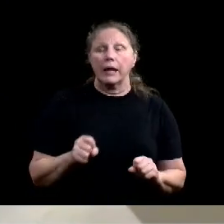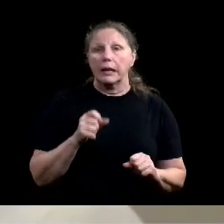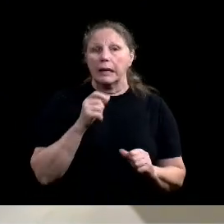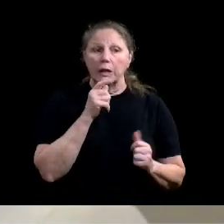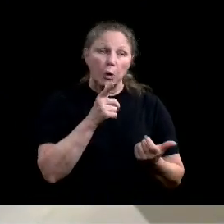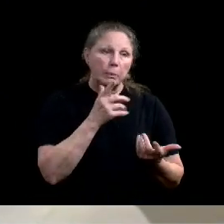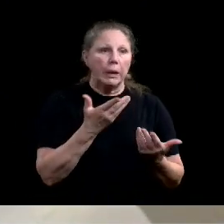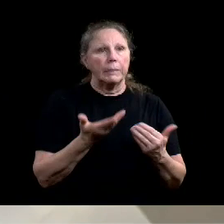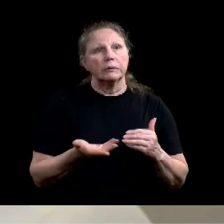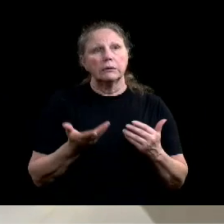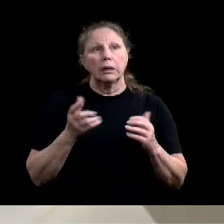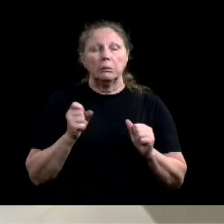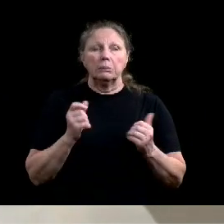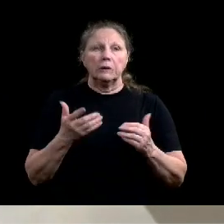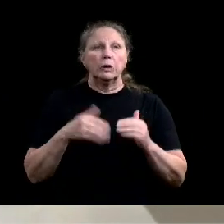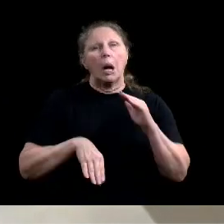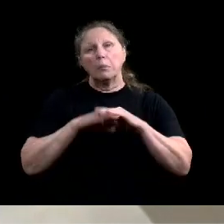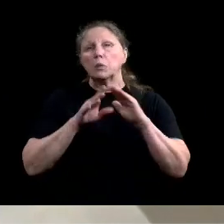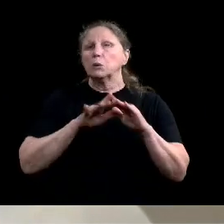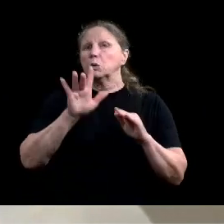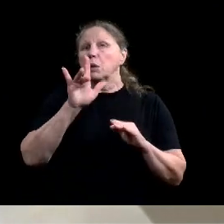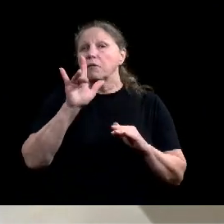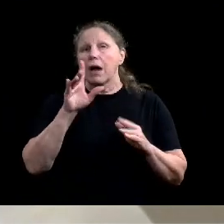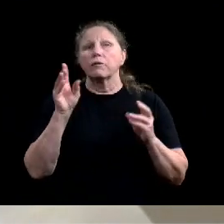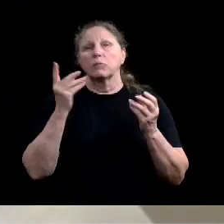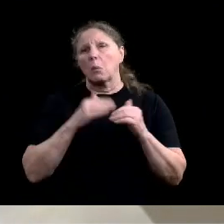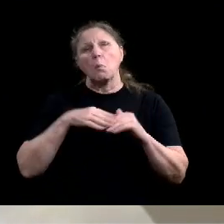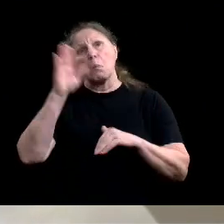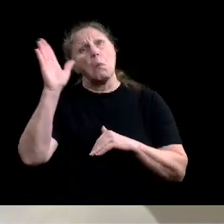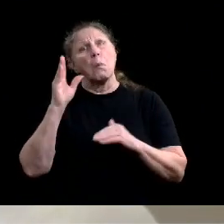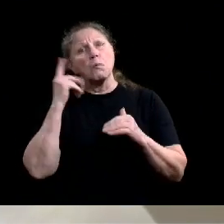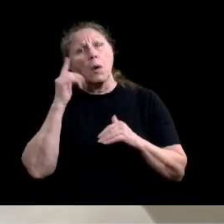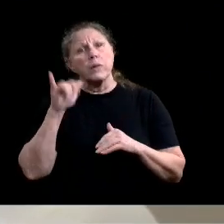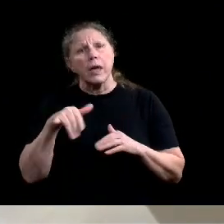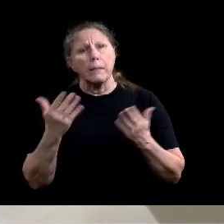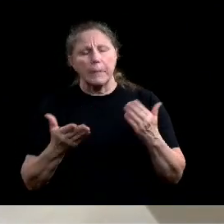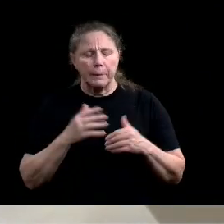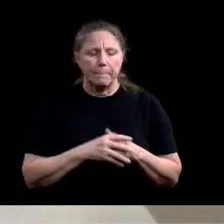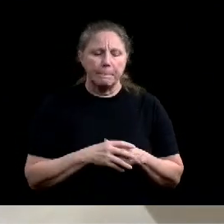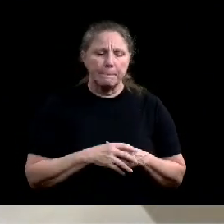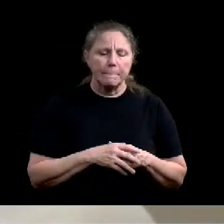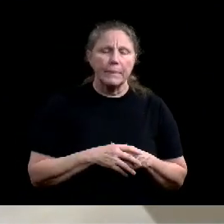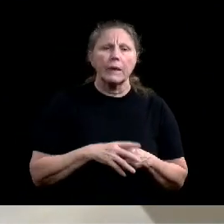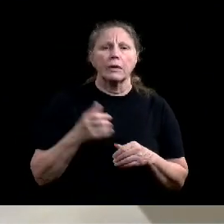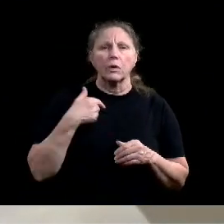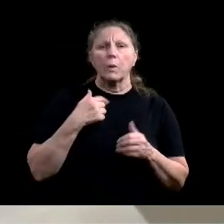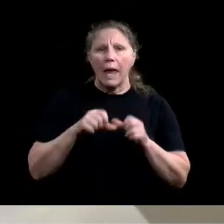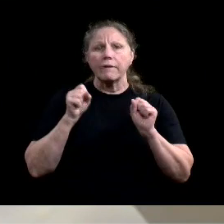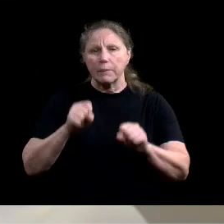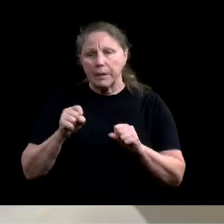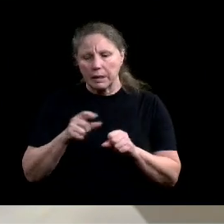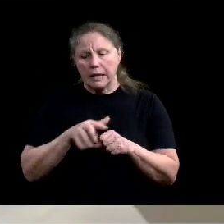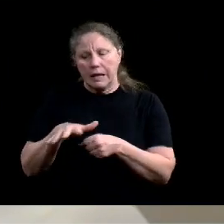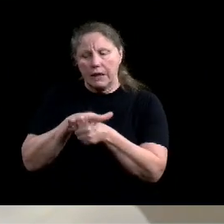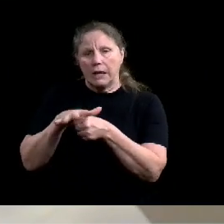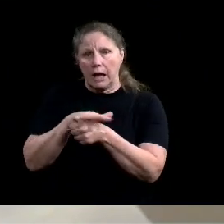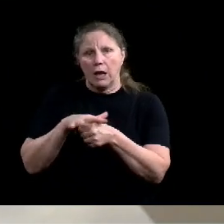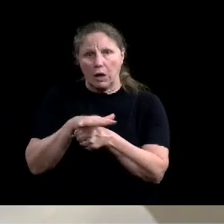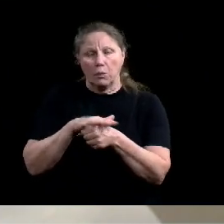daily monitoring. So there's some stretch capacity within the health district in case counts increase.